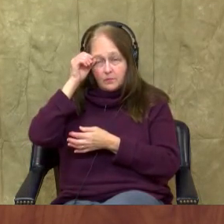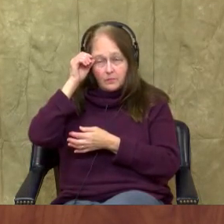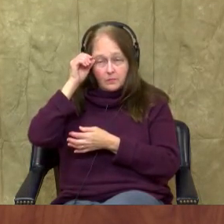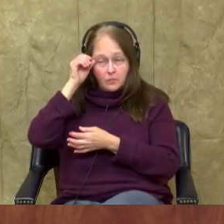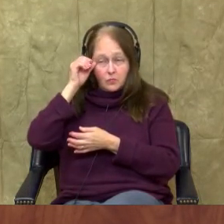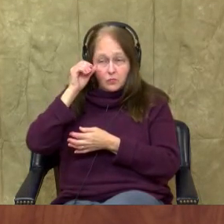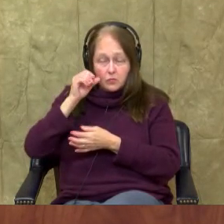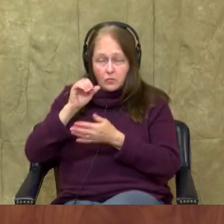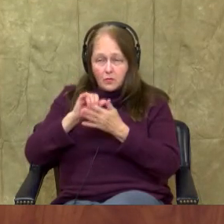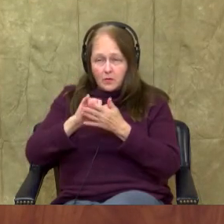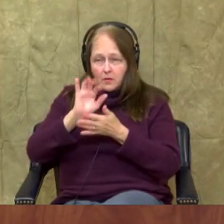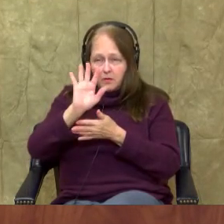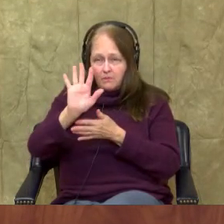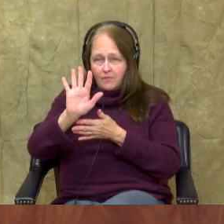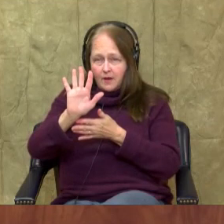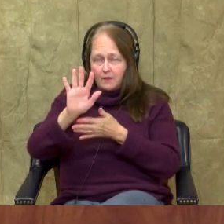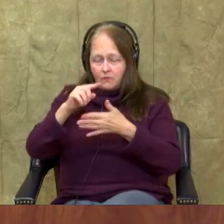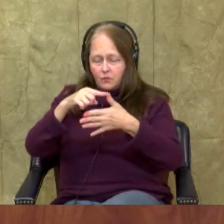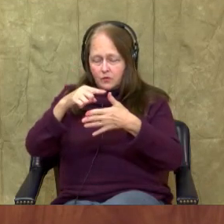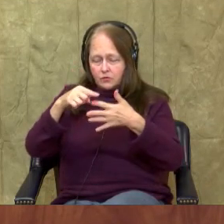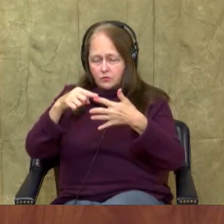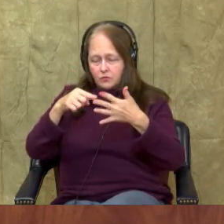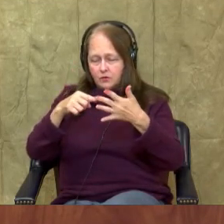So let's talk about 5 strategies